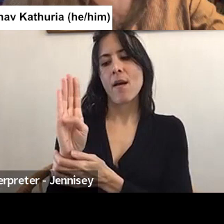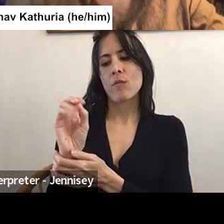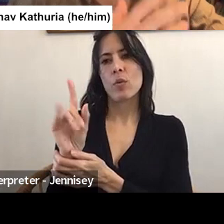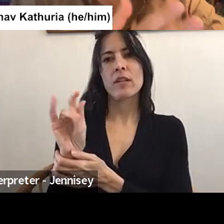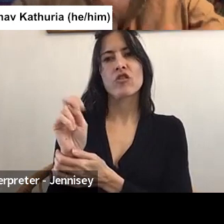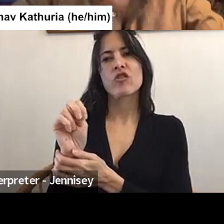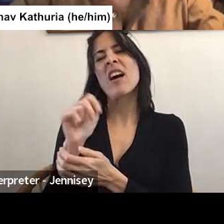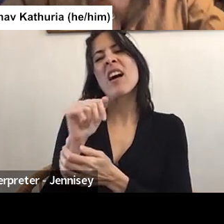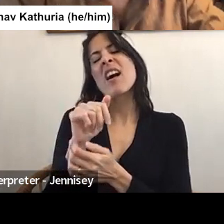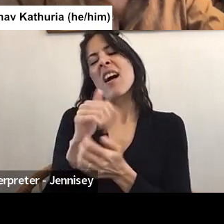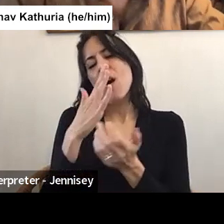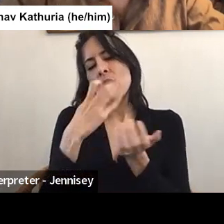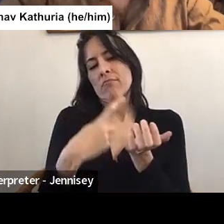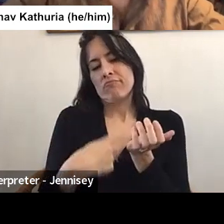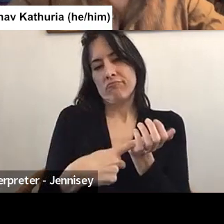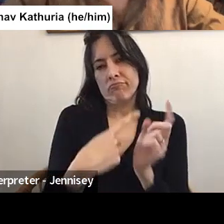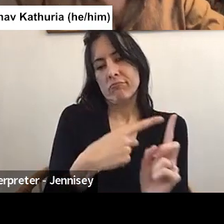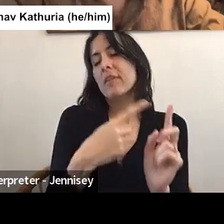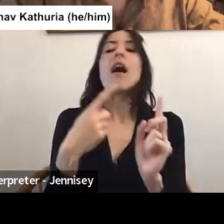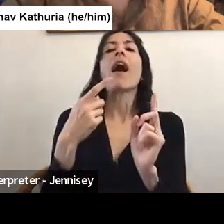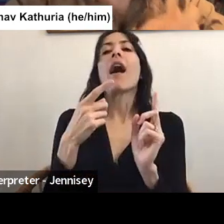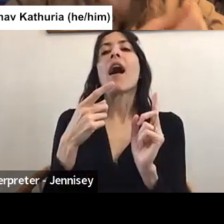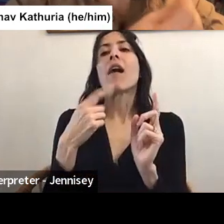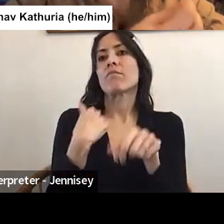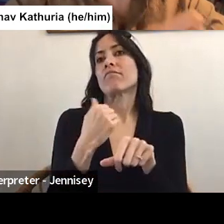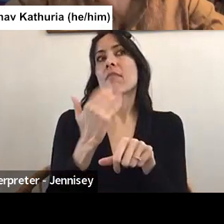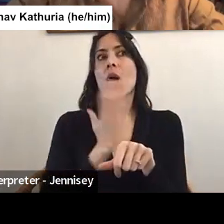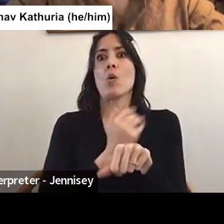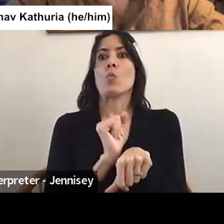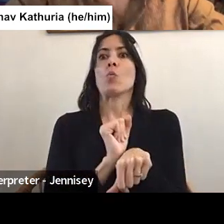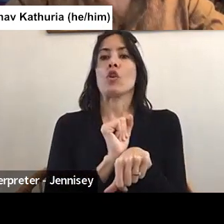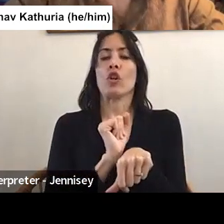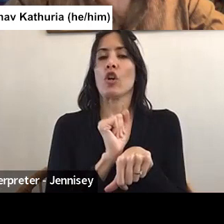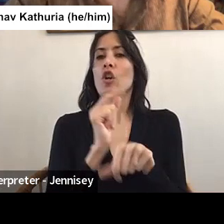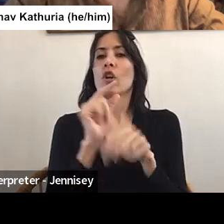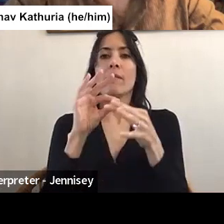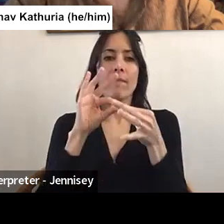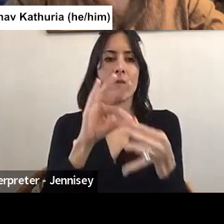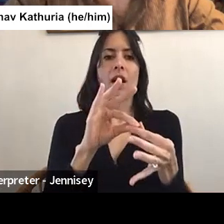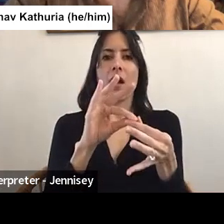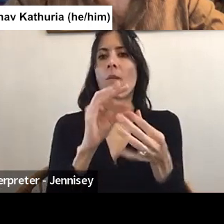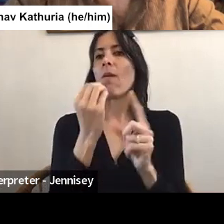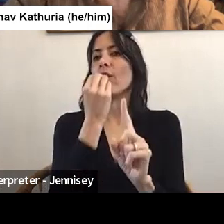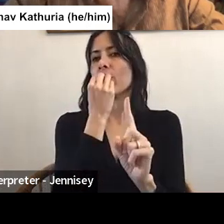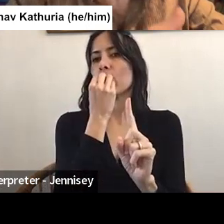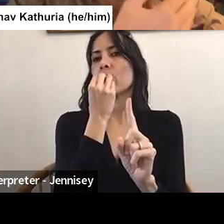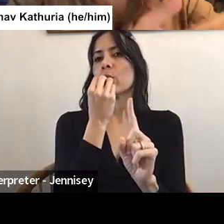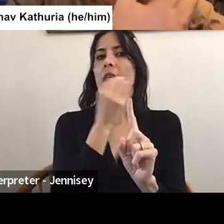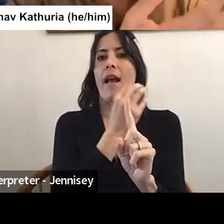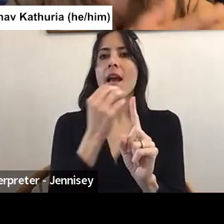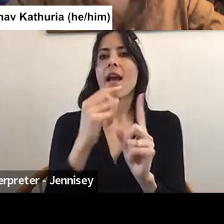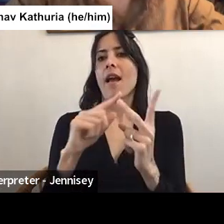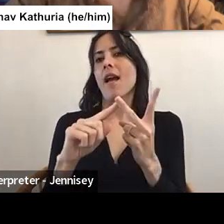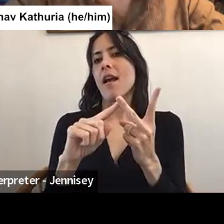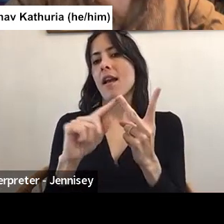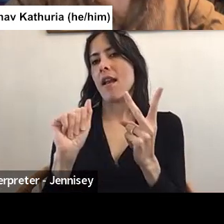but to begin, as Lydia shared, you know, our work is really rooted at the intersection of food sovereignty and abolition, with the